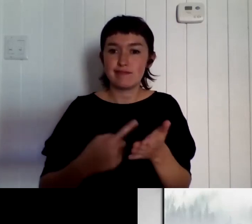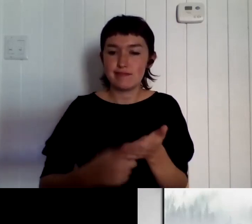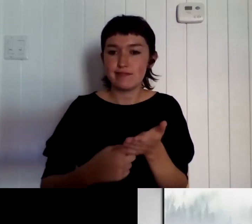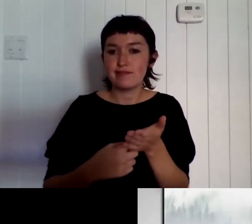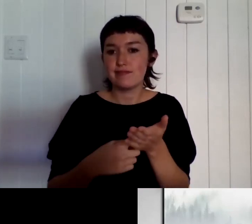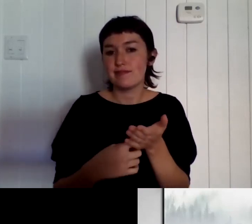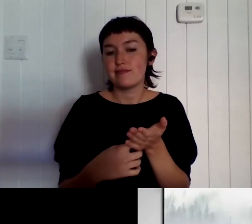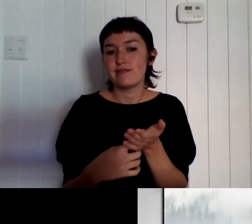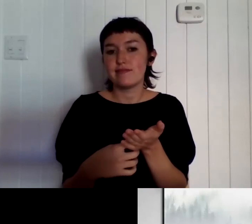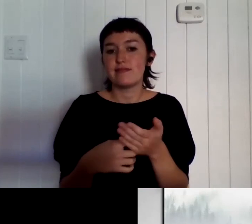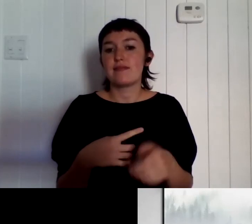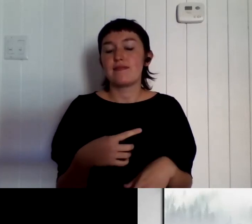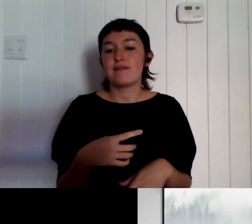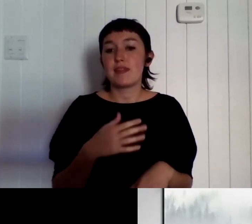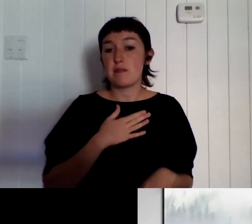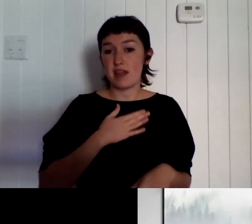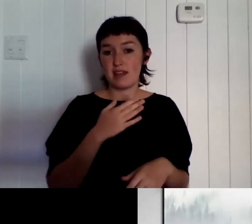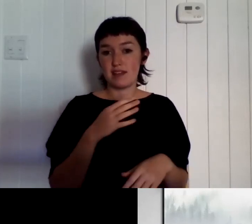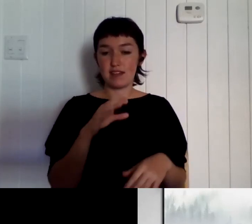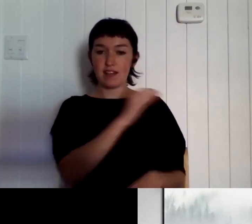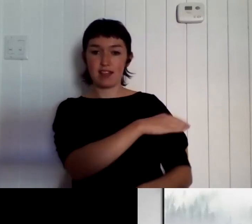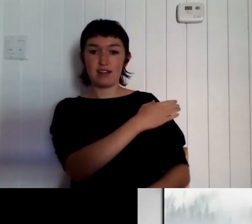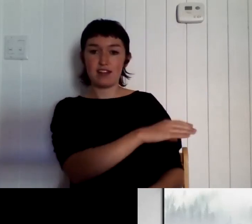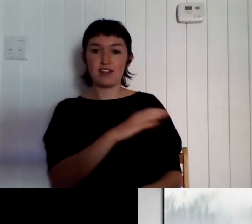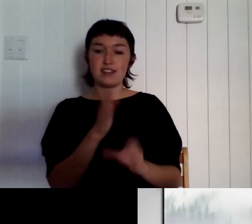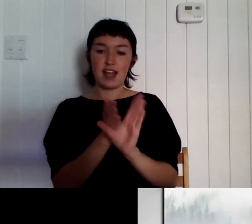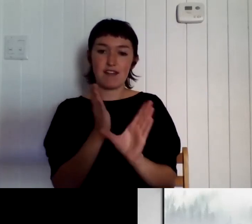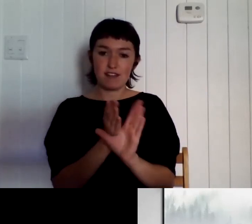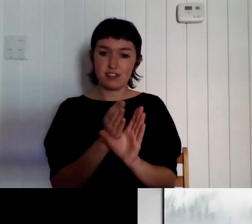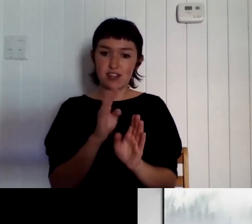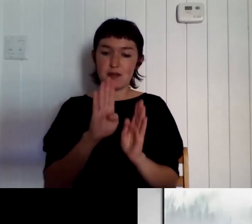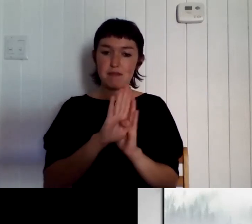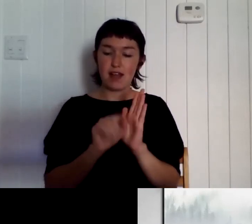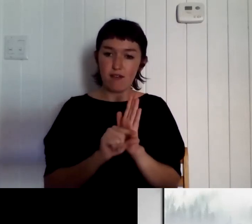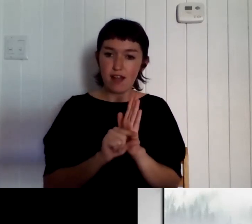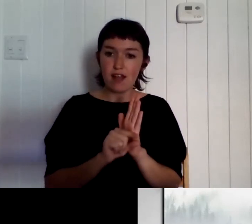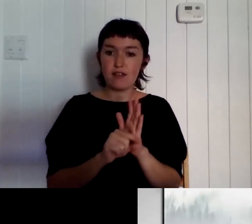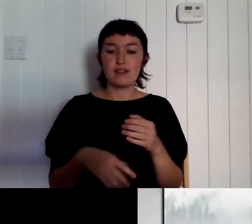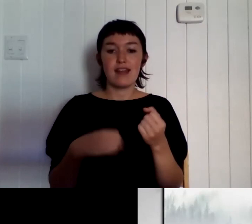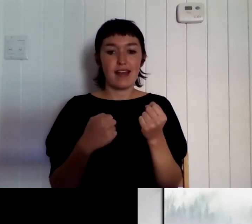about my clinical psychology background and take some time to advocate